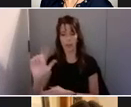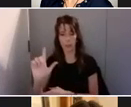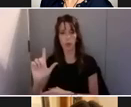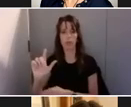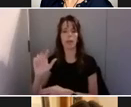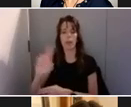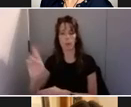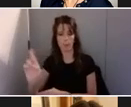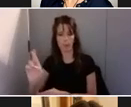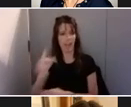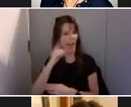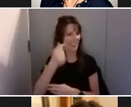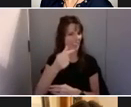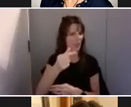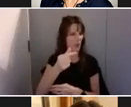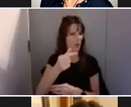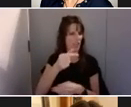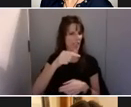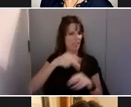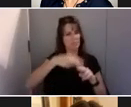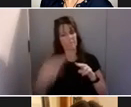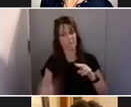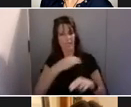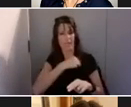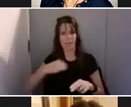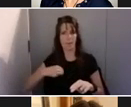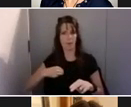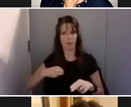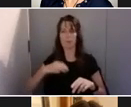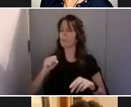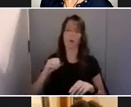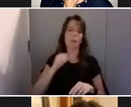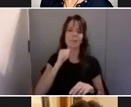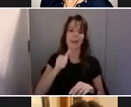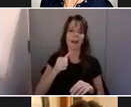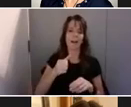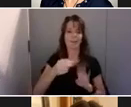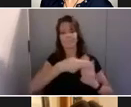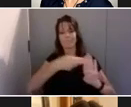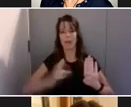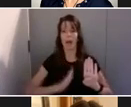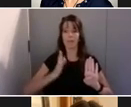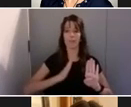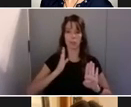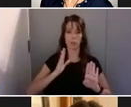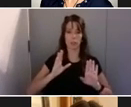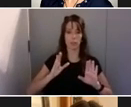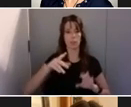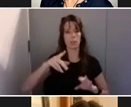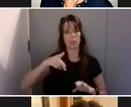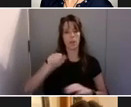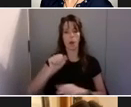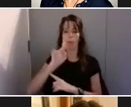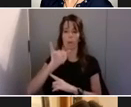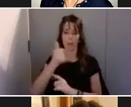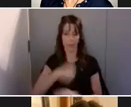recently, I think, dropped in membership, so it's not considered an official party in Arizona currently, but